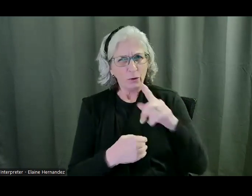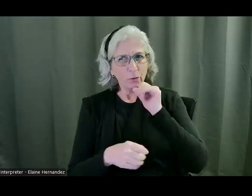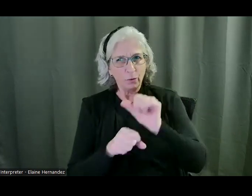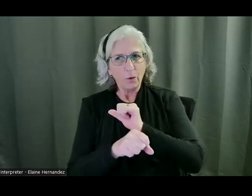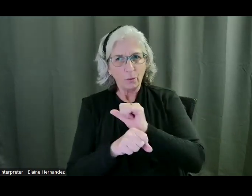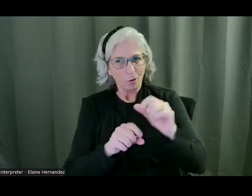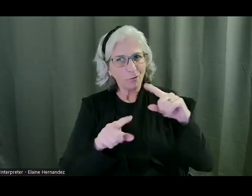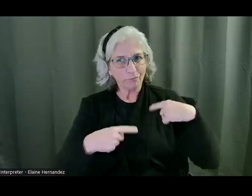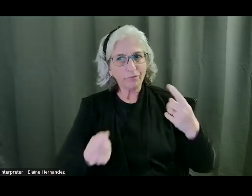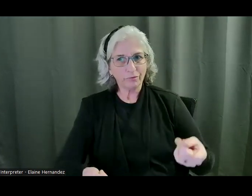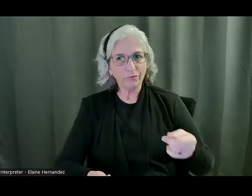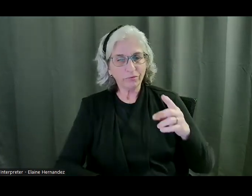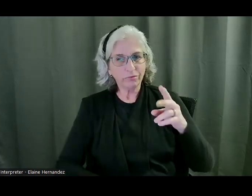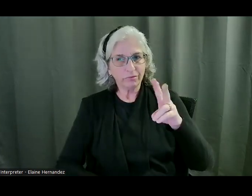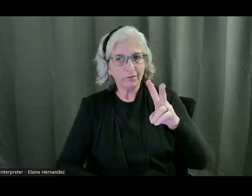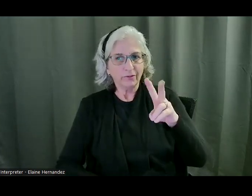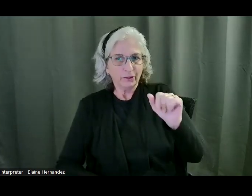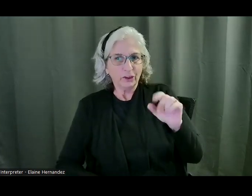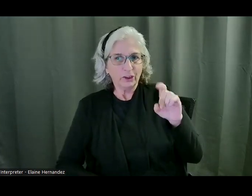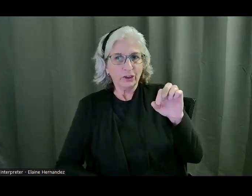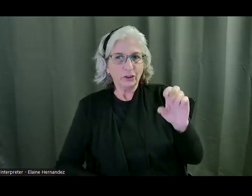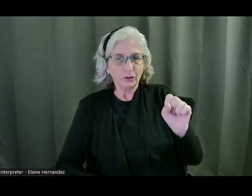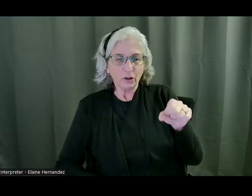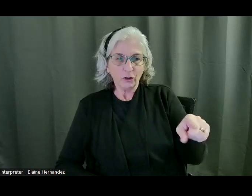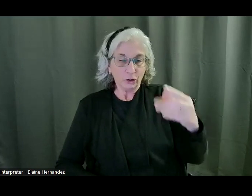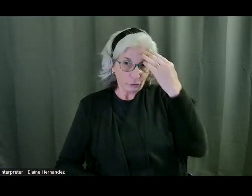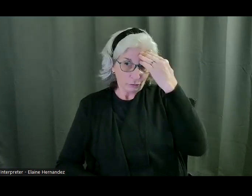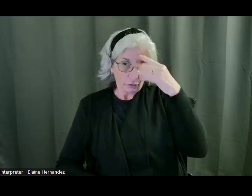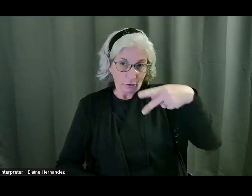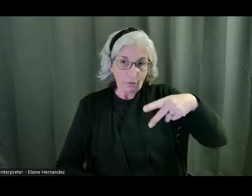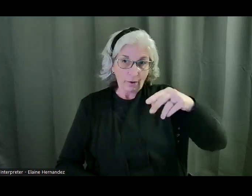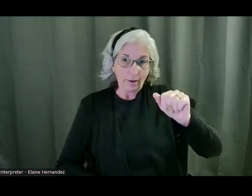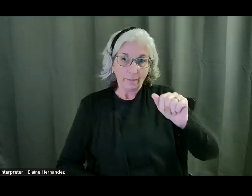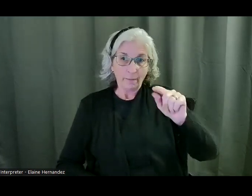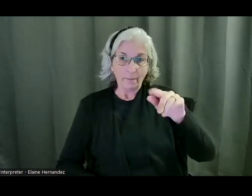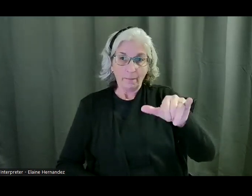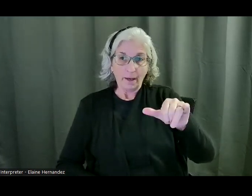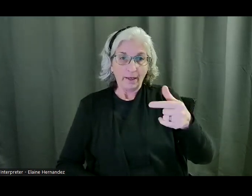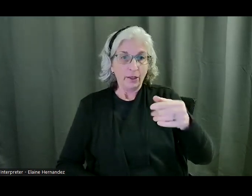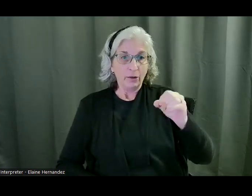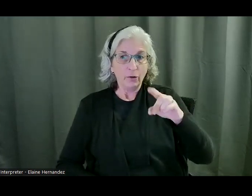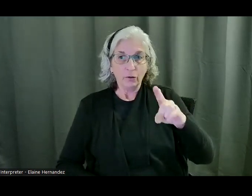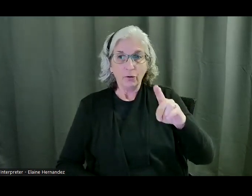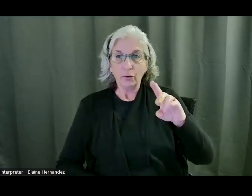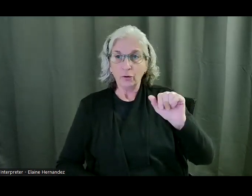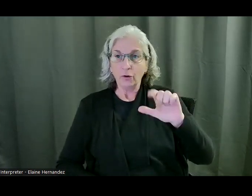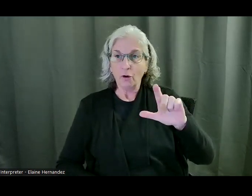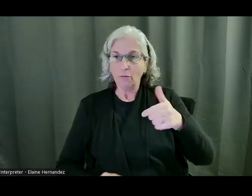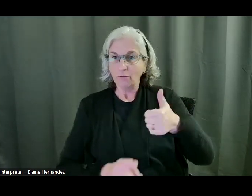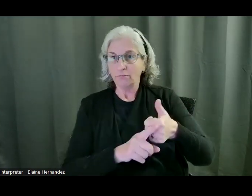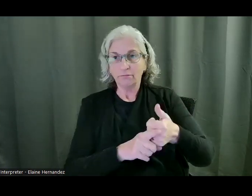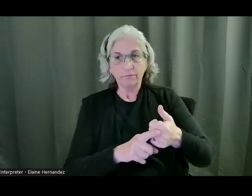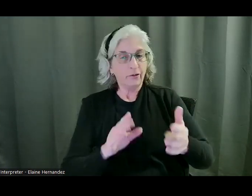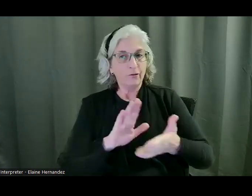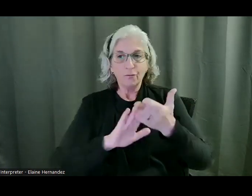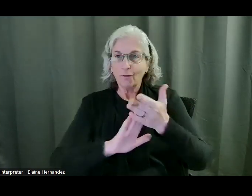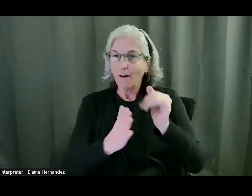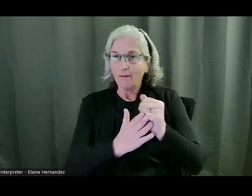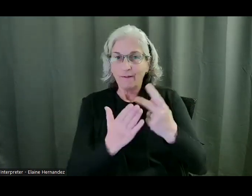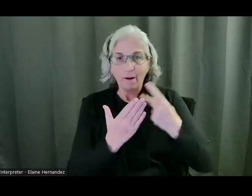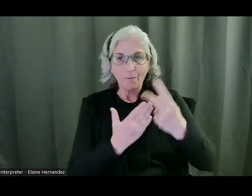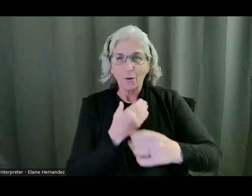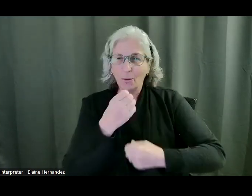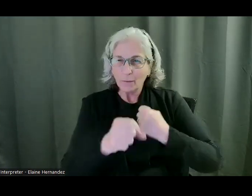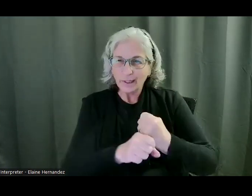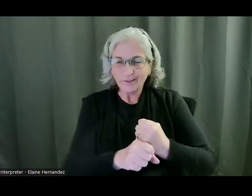Patty Goodall, who had been running that program for years. And she's recently retired, but Patty